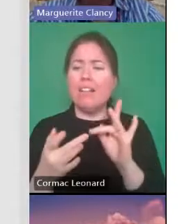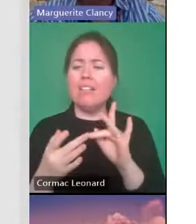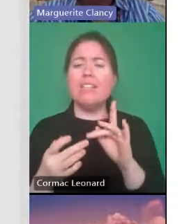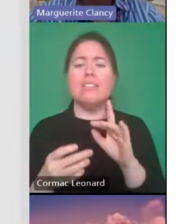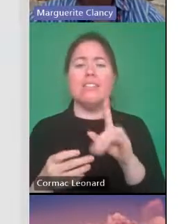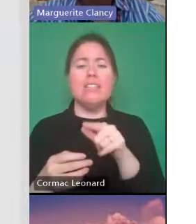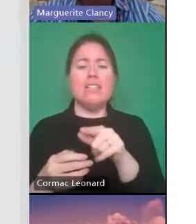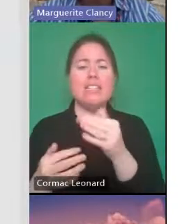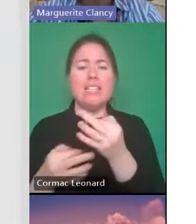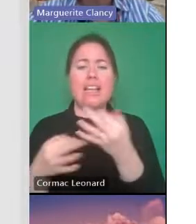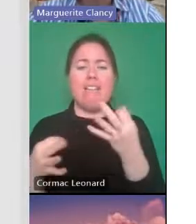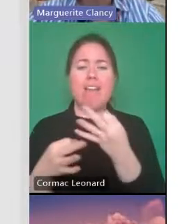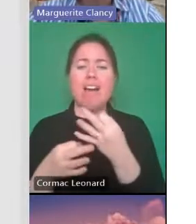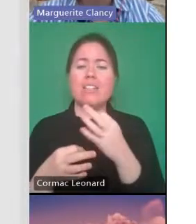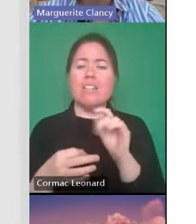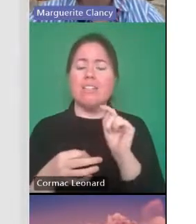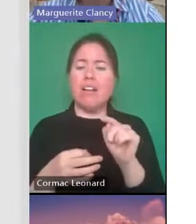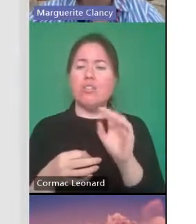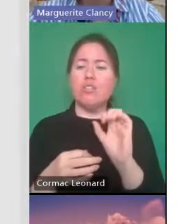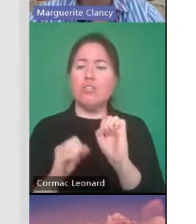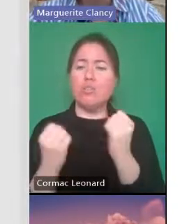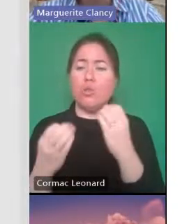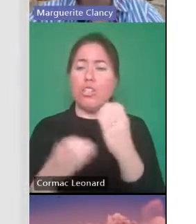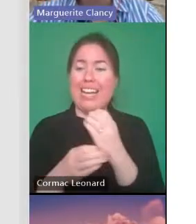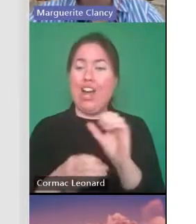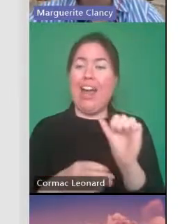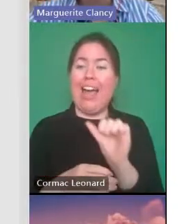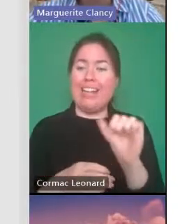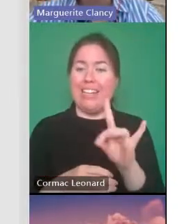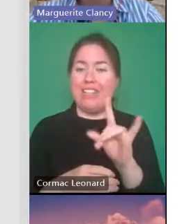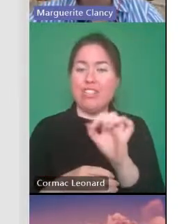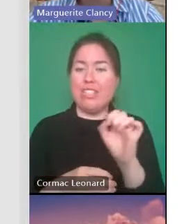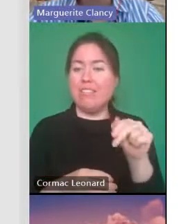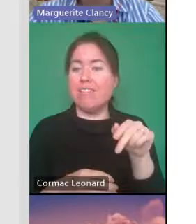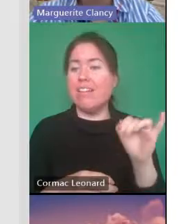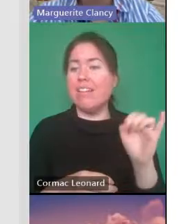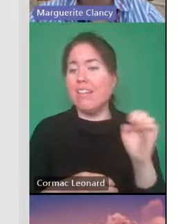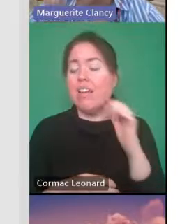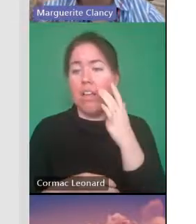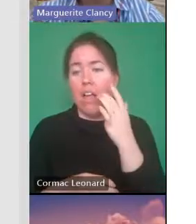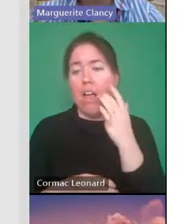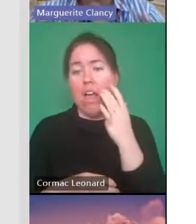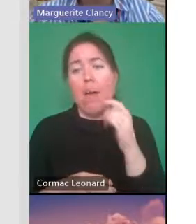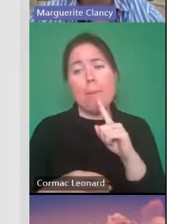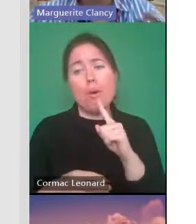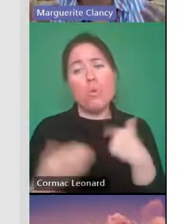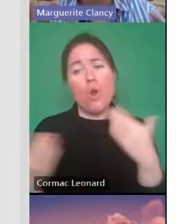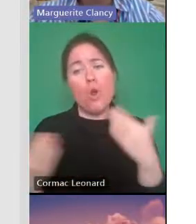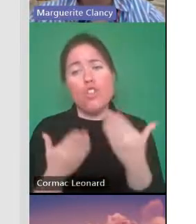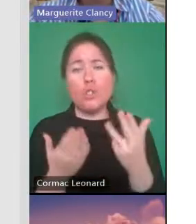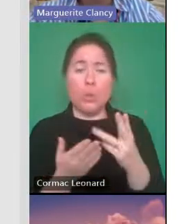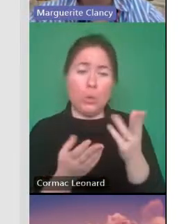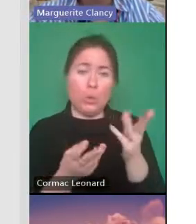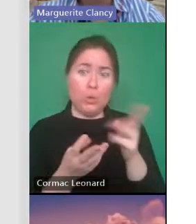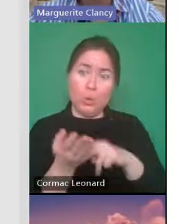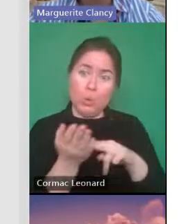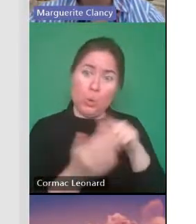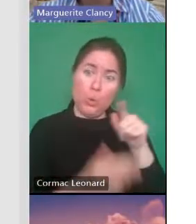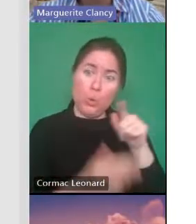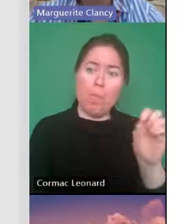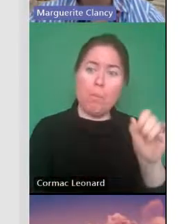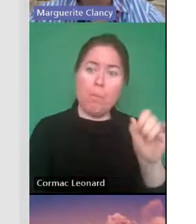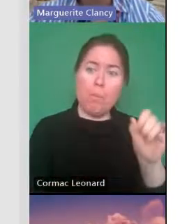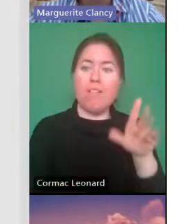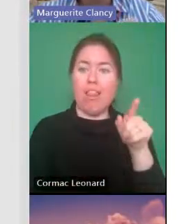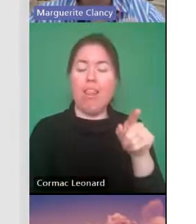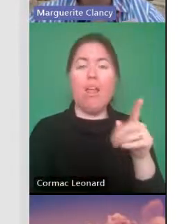hse.ie. But we would encourage you to work through the use of the portal with